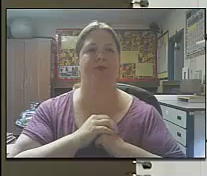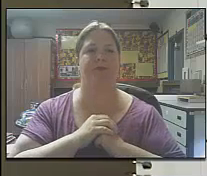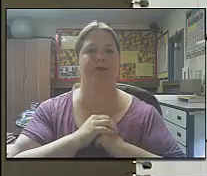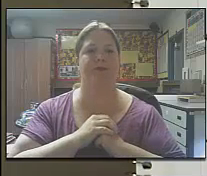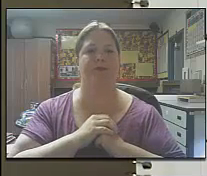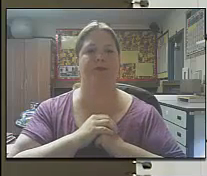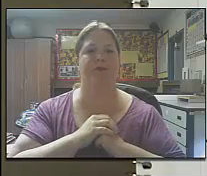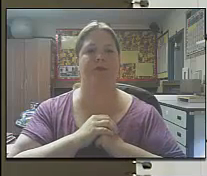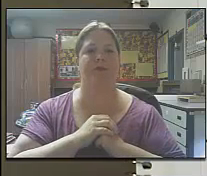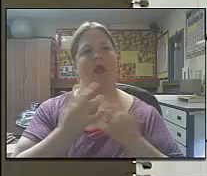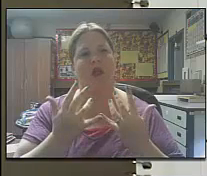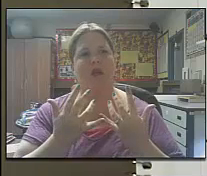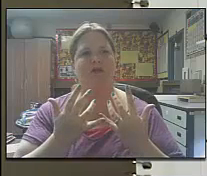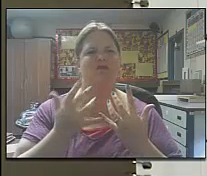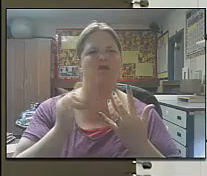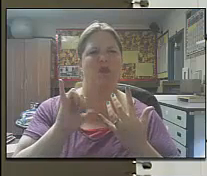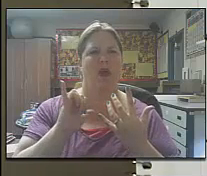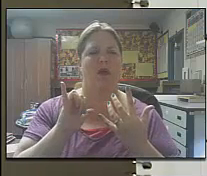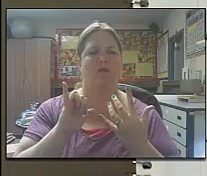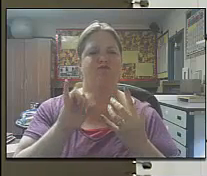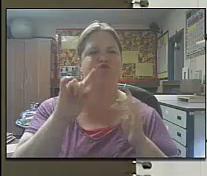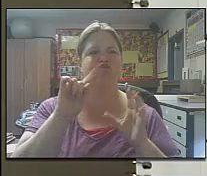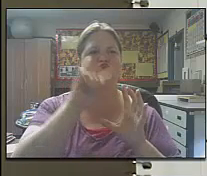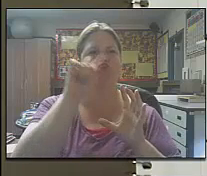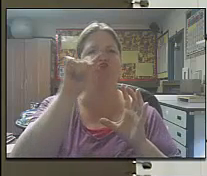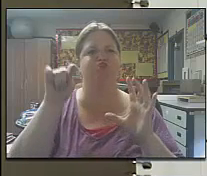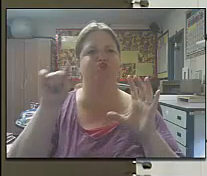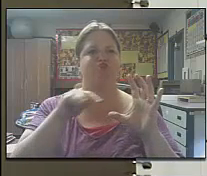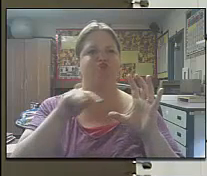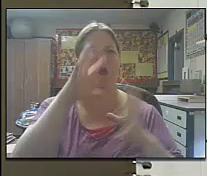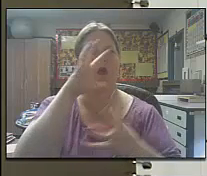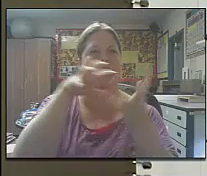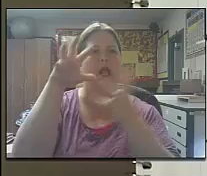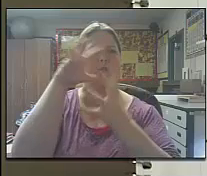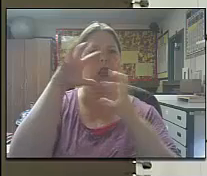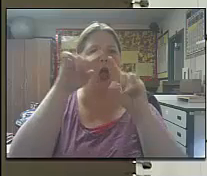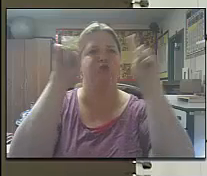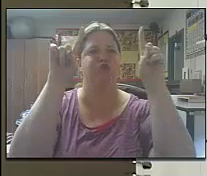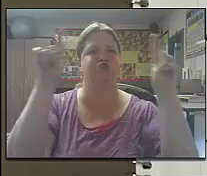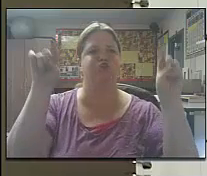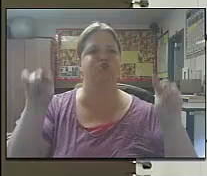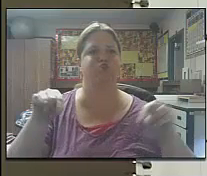And then let's go ahead and do kind of like a bubbly, flowery cloud